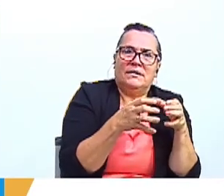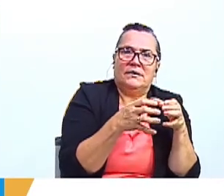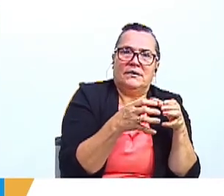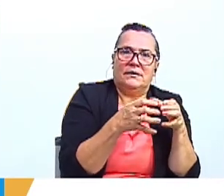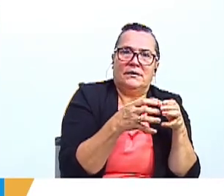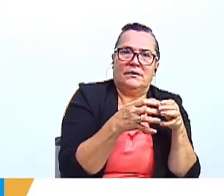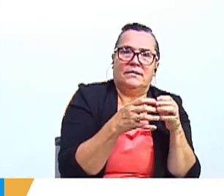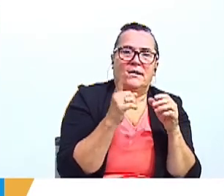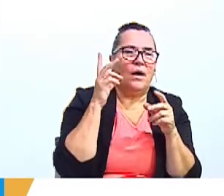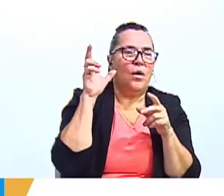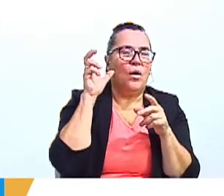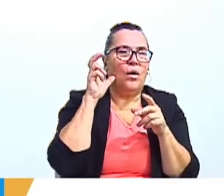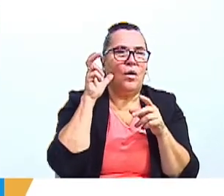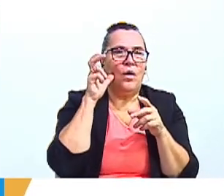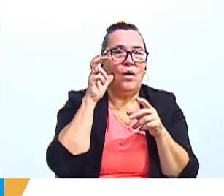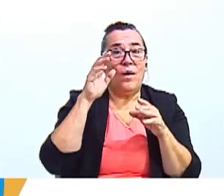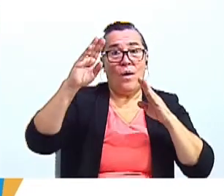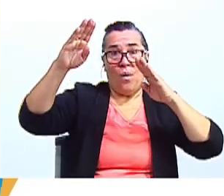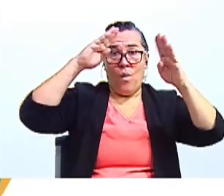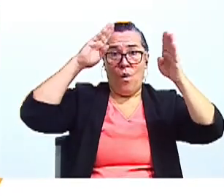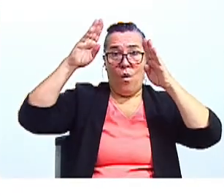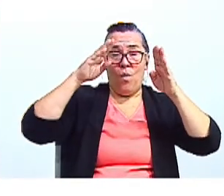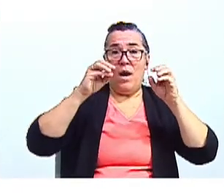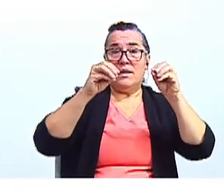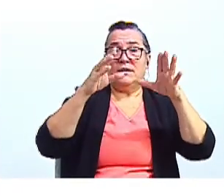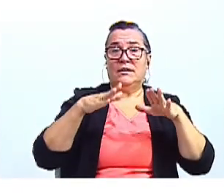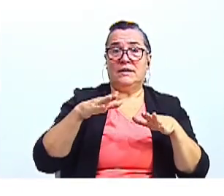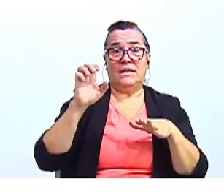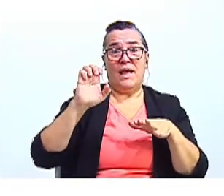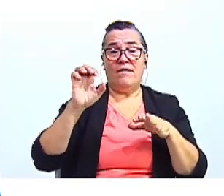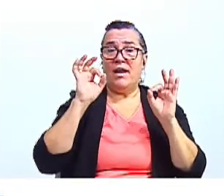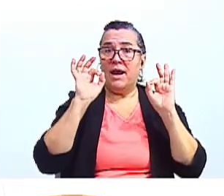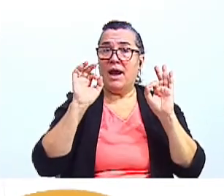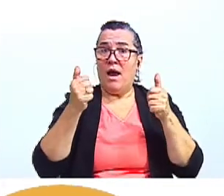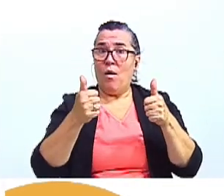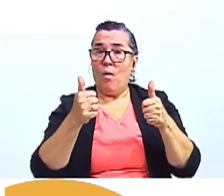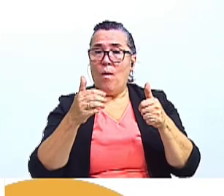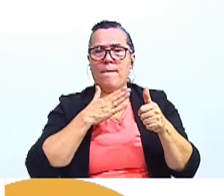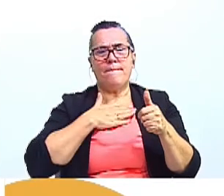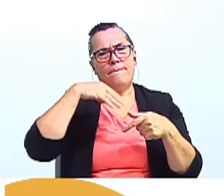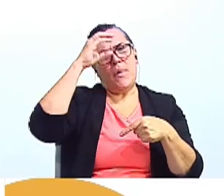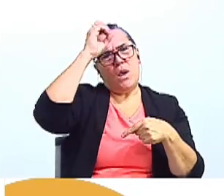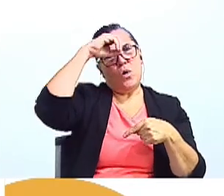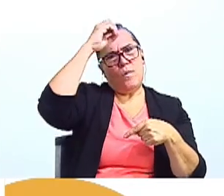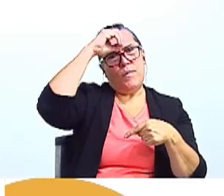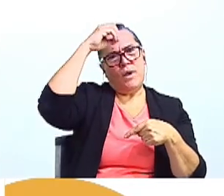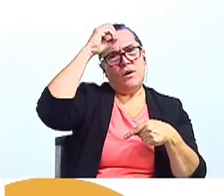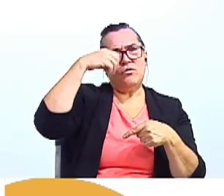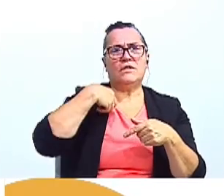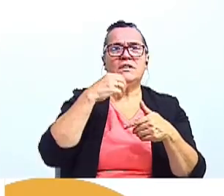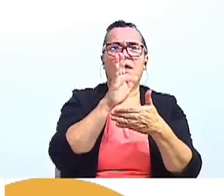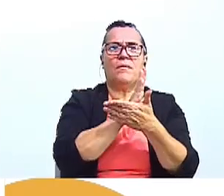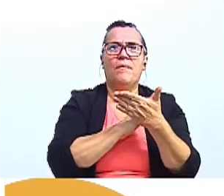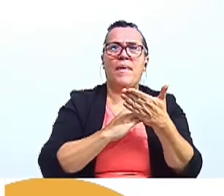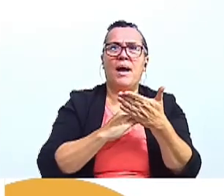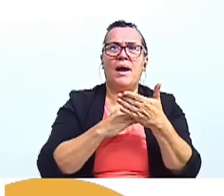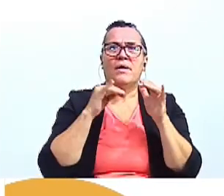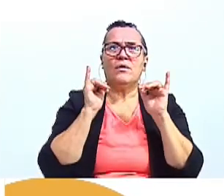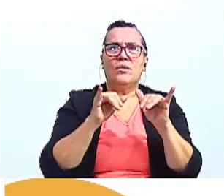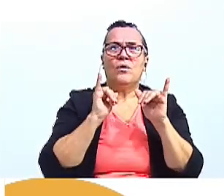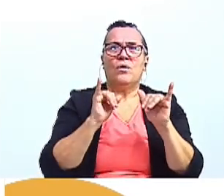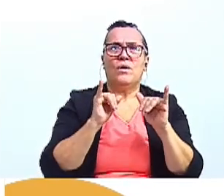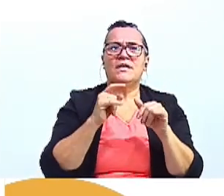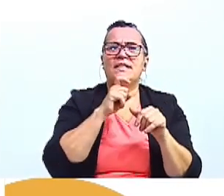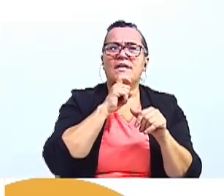attention. Hi, Teacher Evelyn. How are you? In my opinion, being Francella part is of a a very clique good could be student.